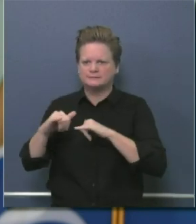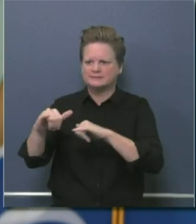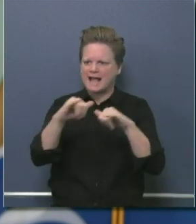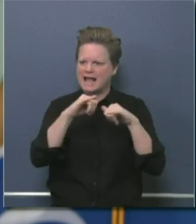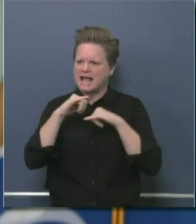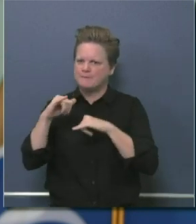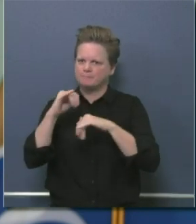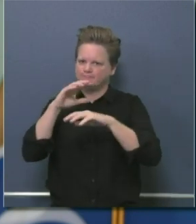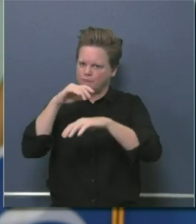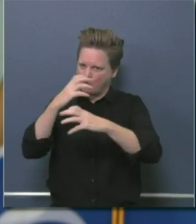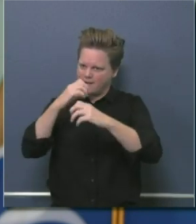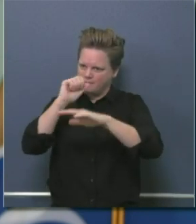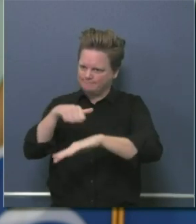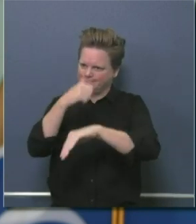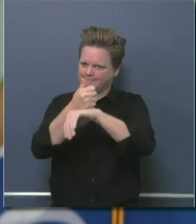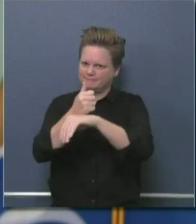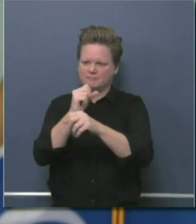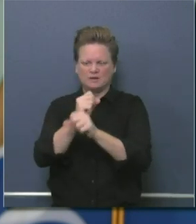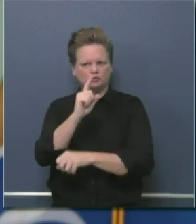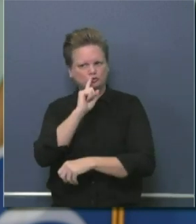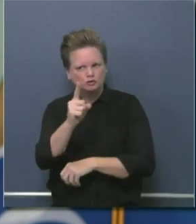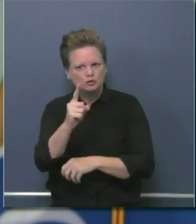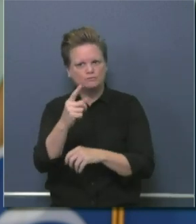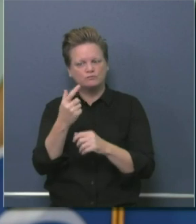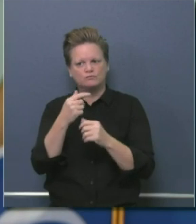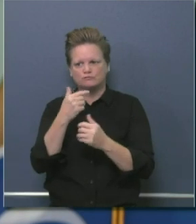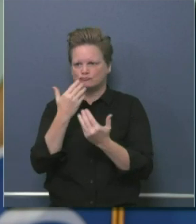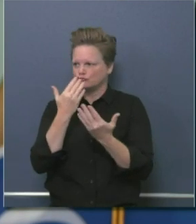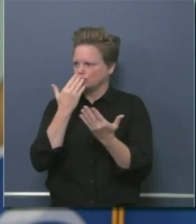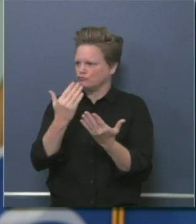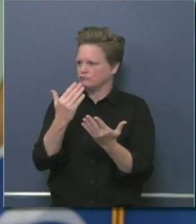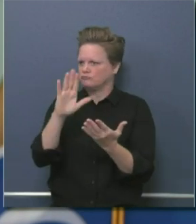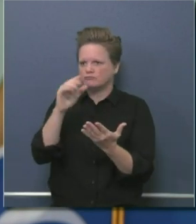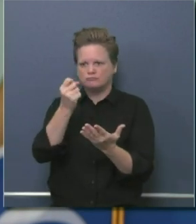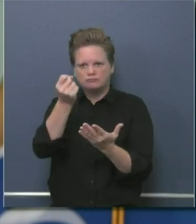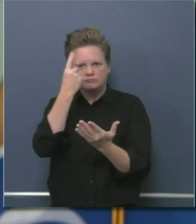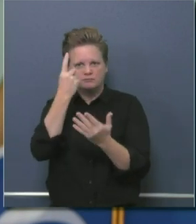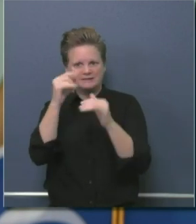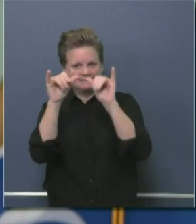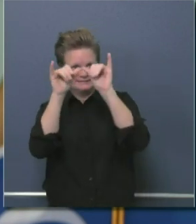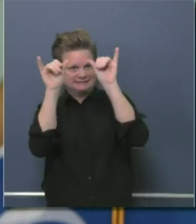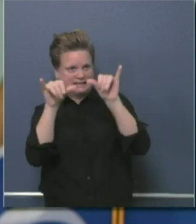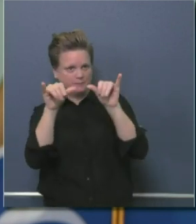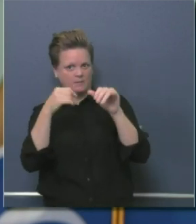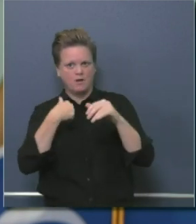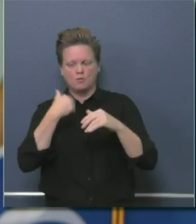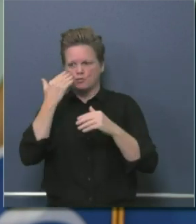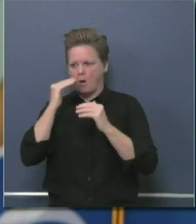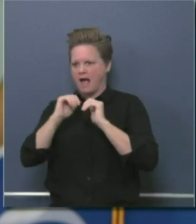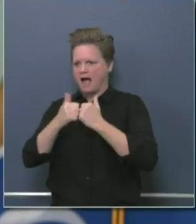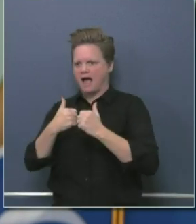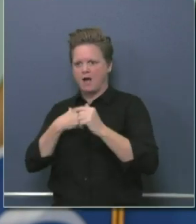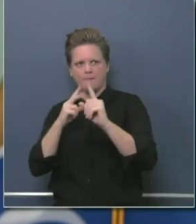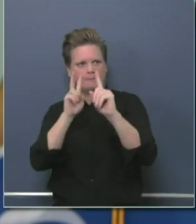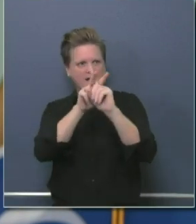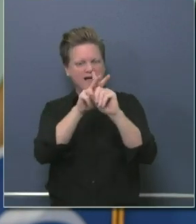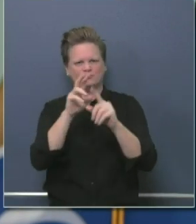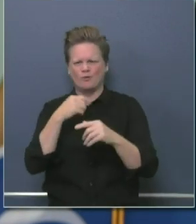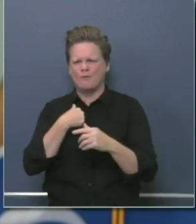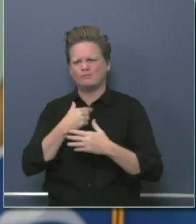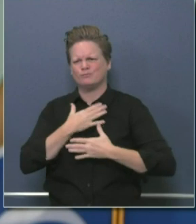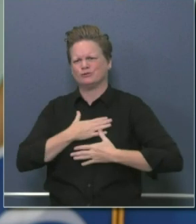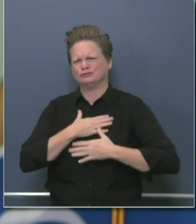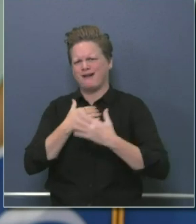the extent we can, a framework of understanding and capacity and appreciation to be able to make this announcement today. I'd